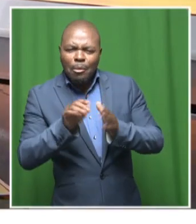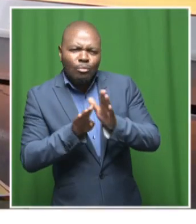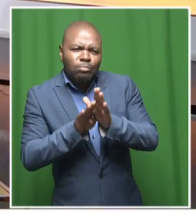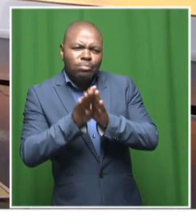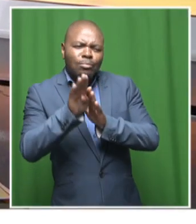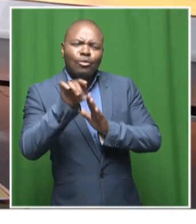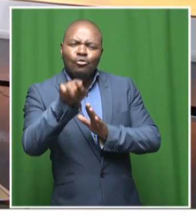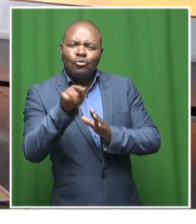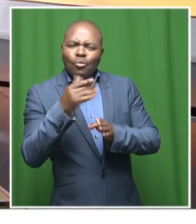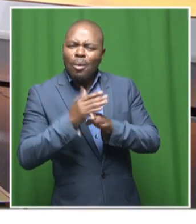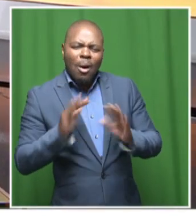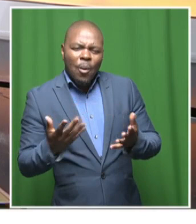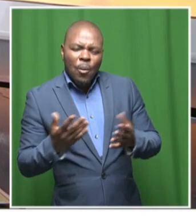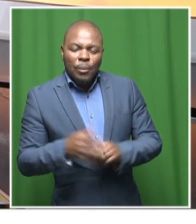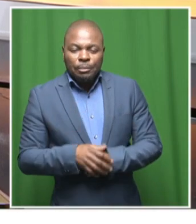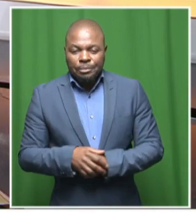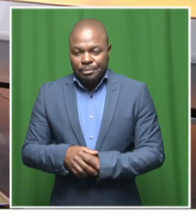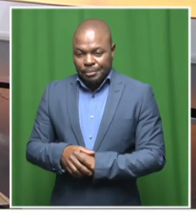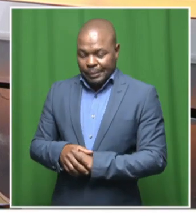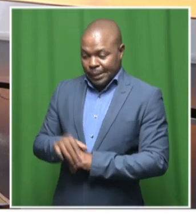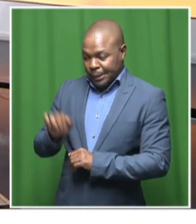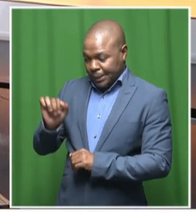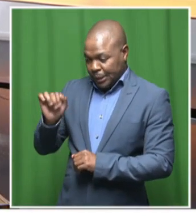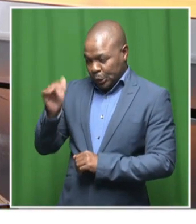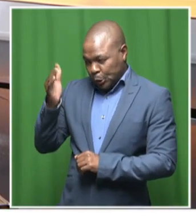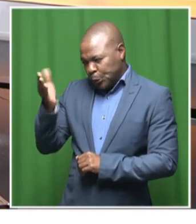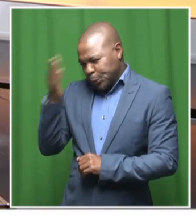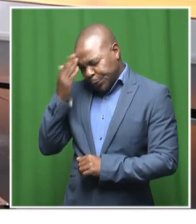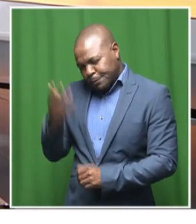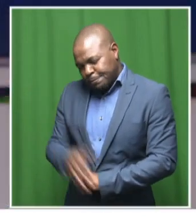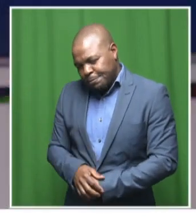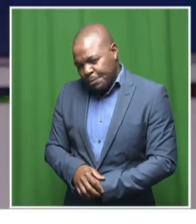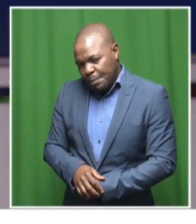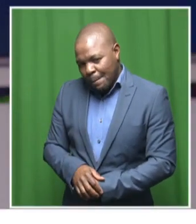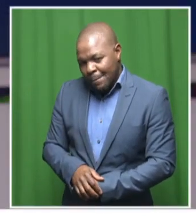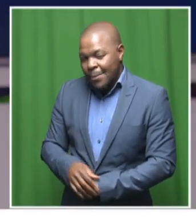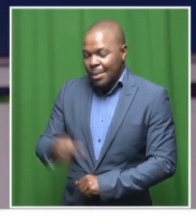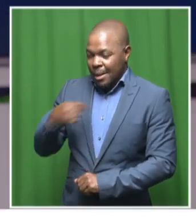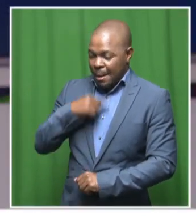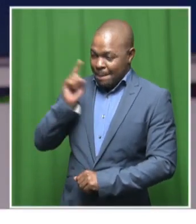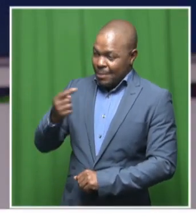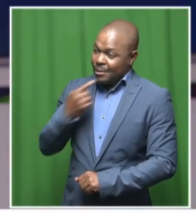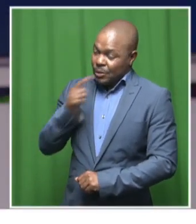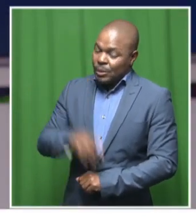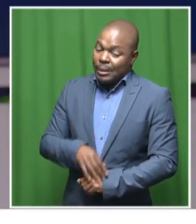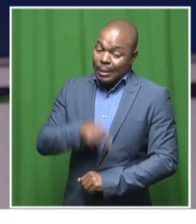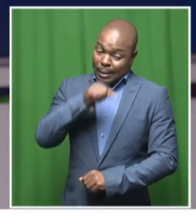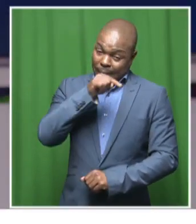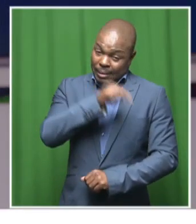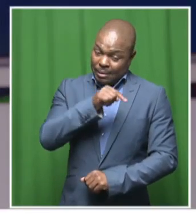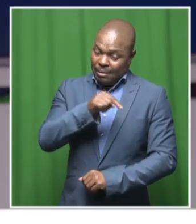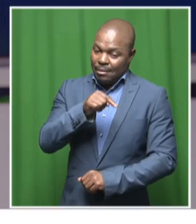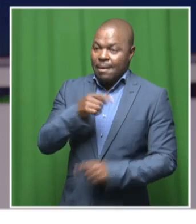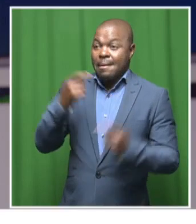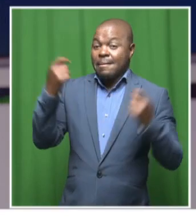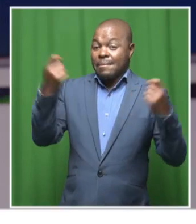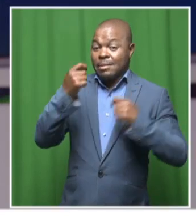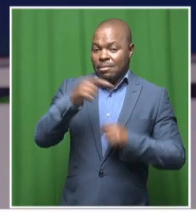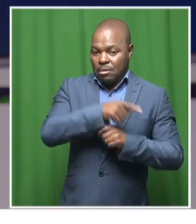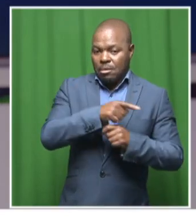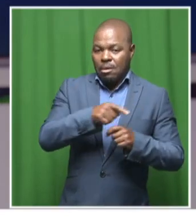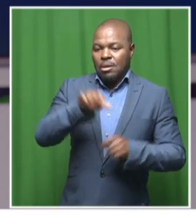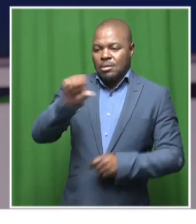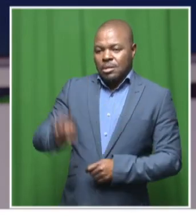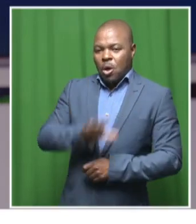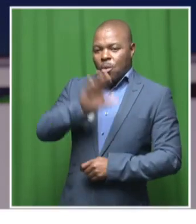your career growth and advancement? You know, I must say it grows. It's a festival that grows a